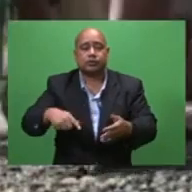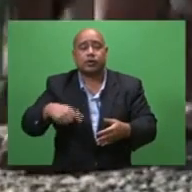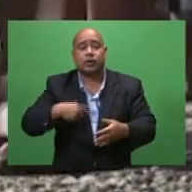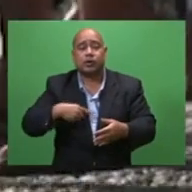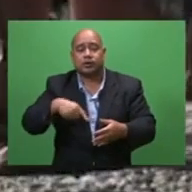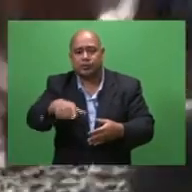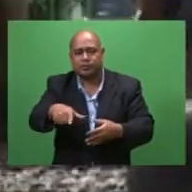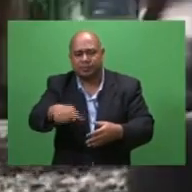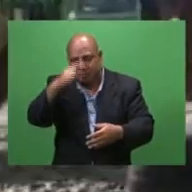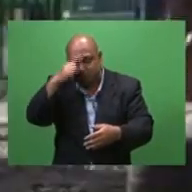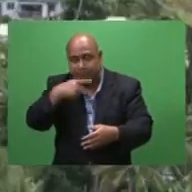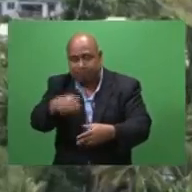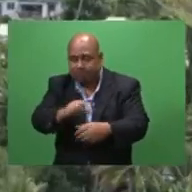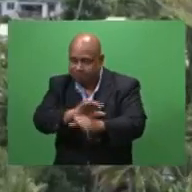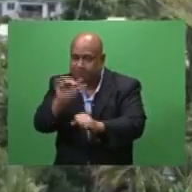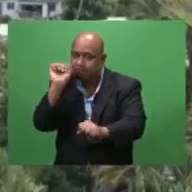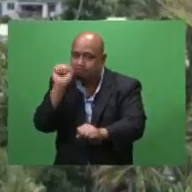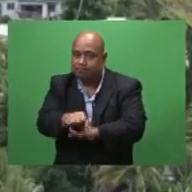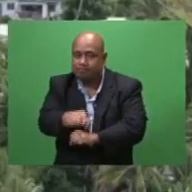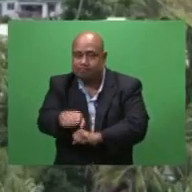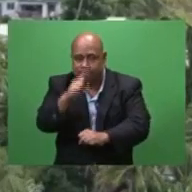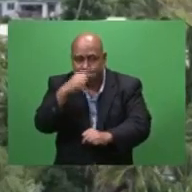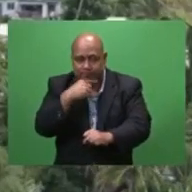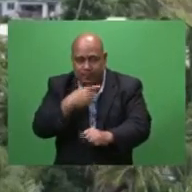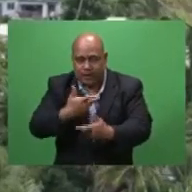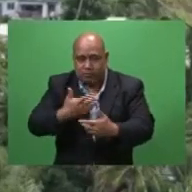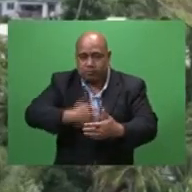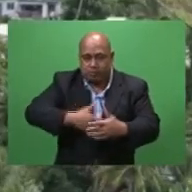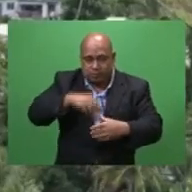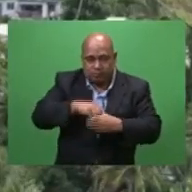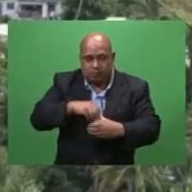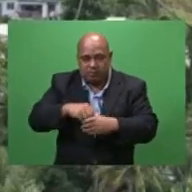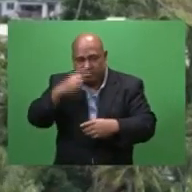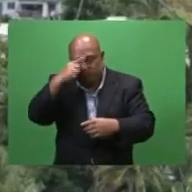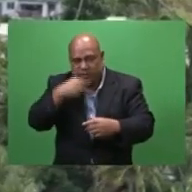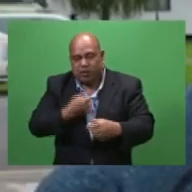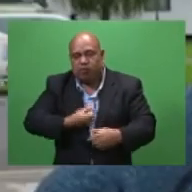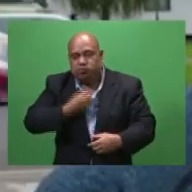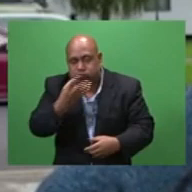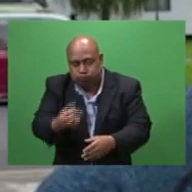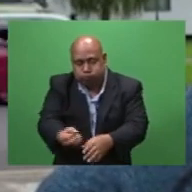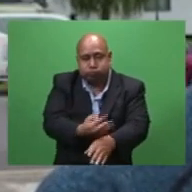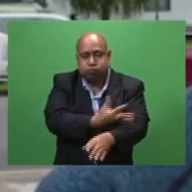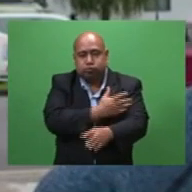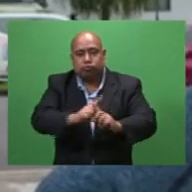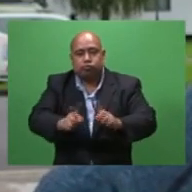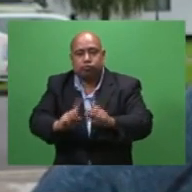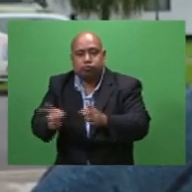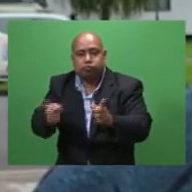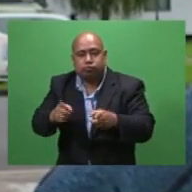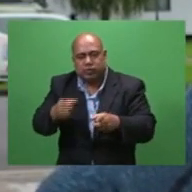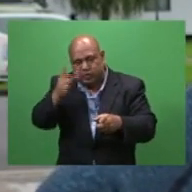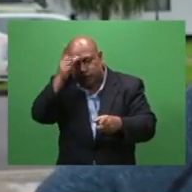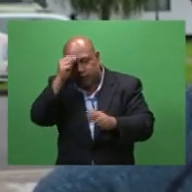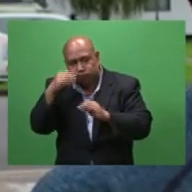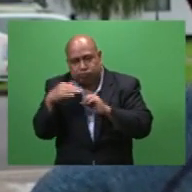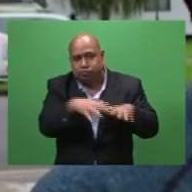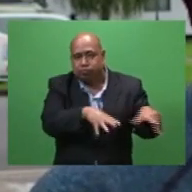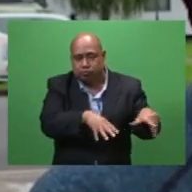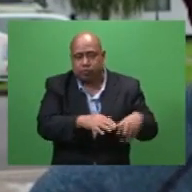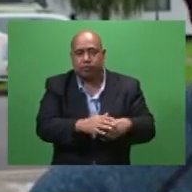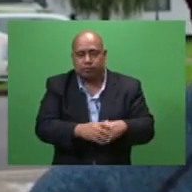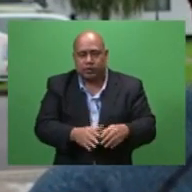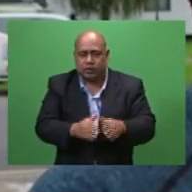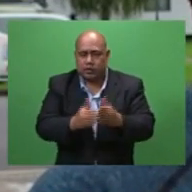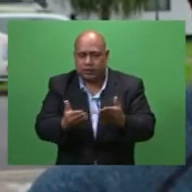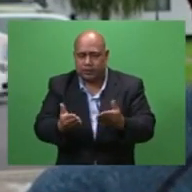fever and typhoid infections, which has been affecting Fijians. There's been extensive work done right throughout the countries. The commissioners